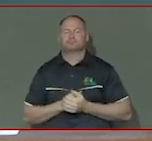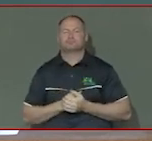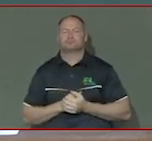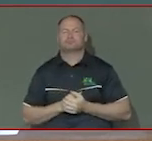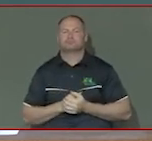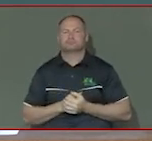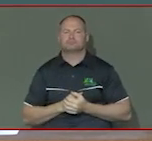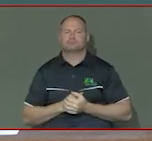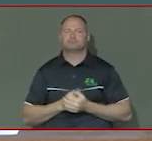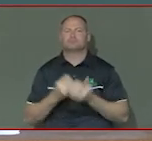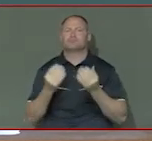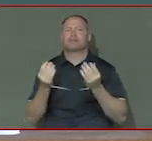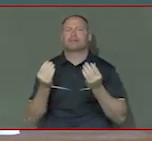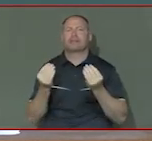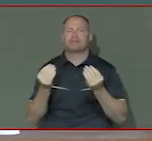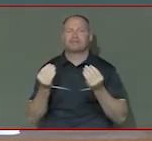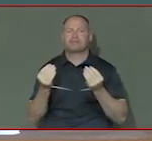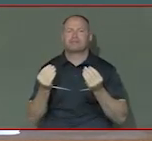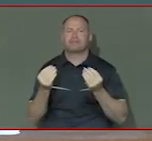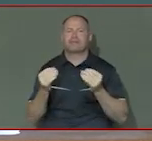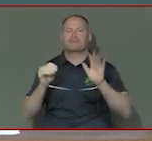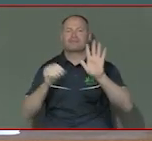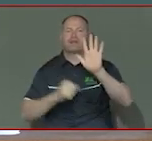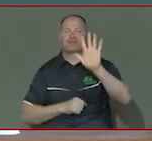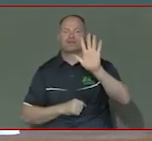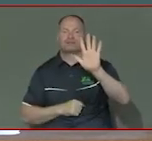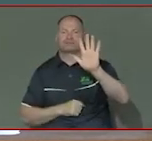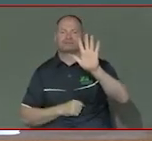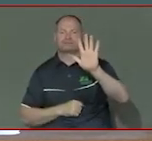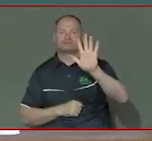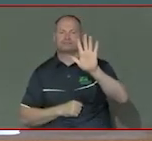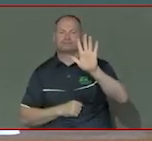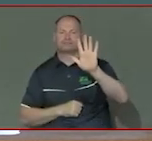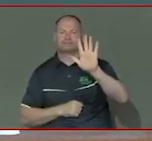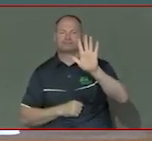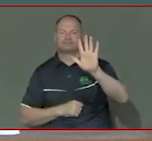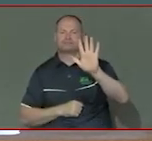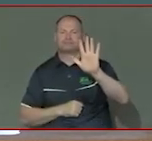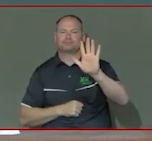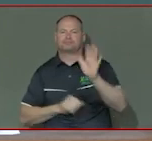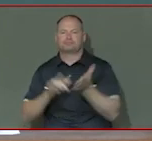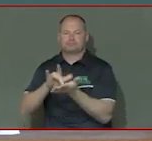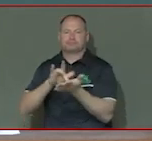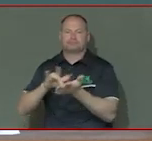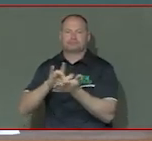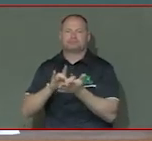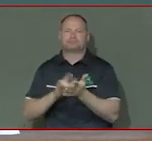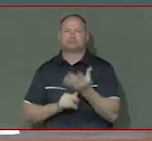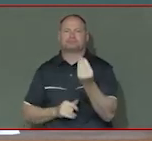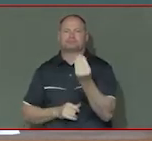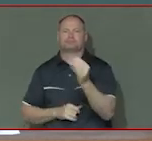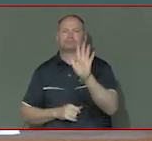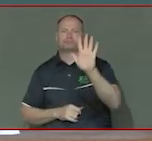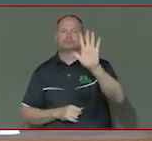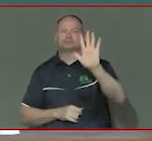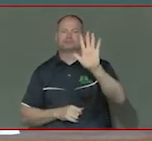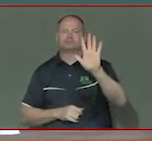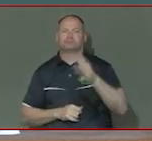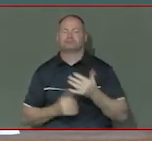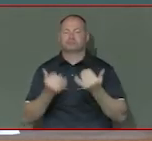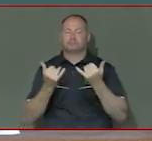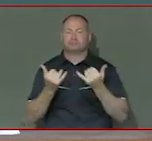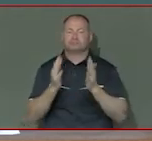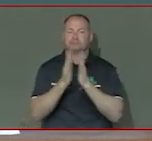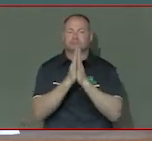That is number 5. Number 5, the expenses on sales. If it went from